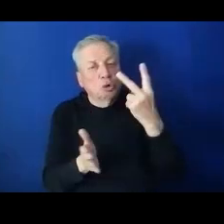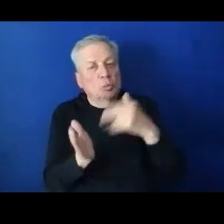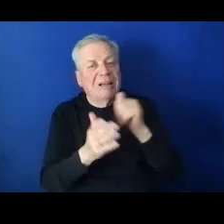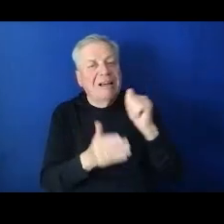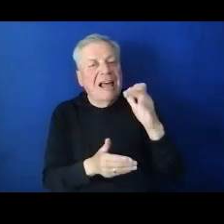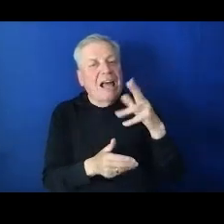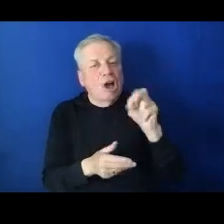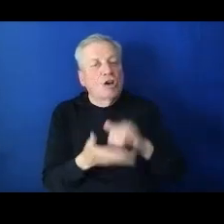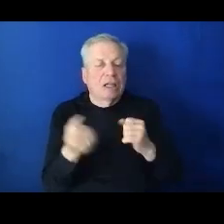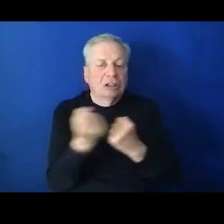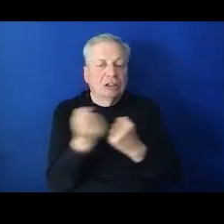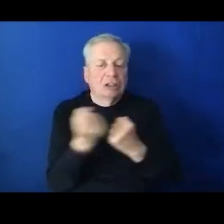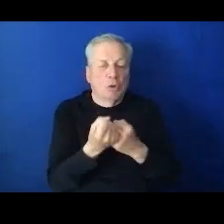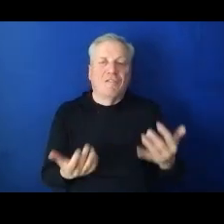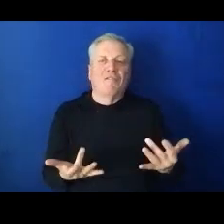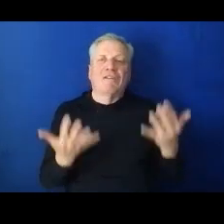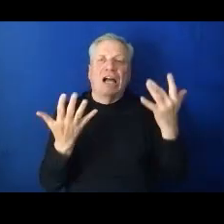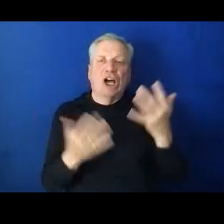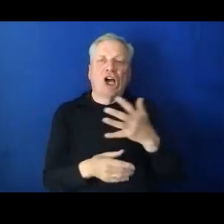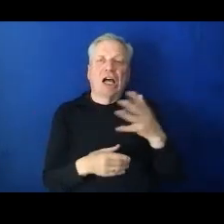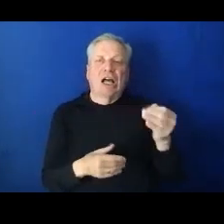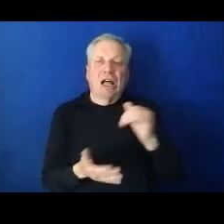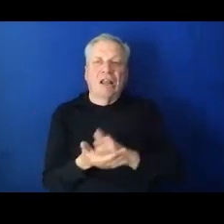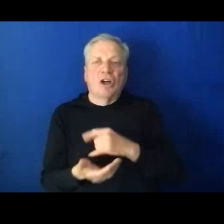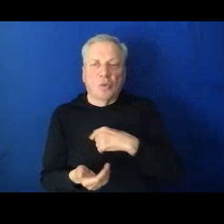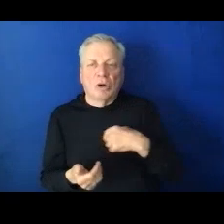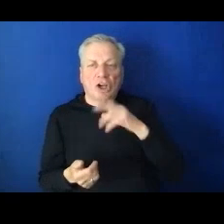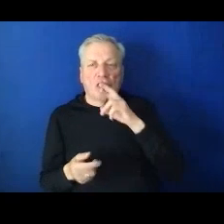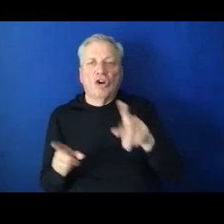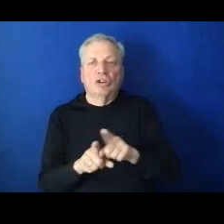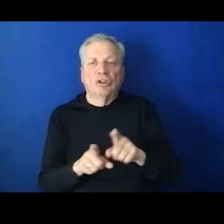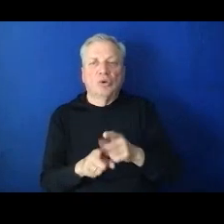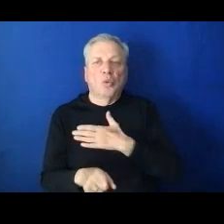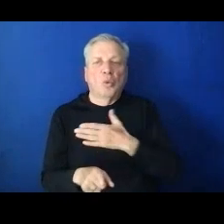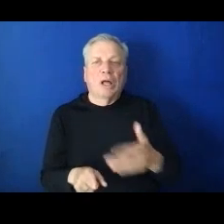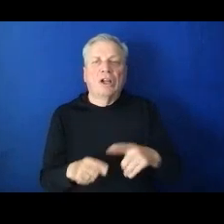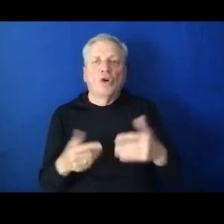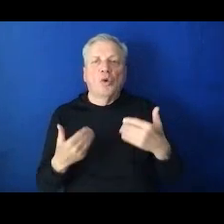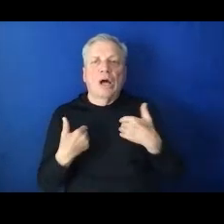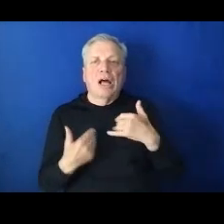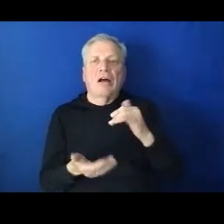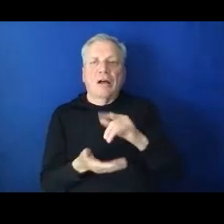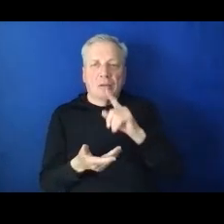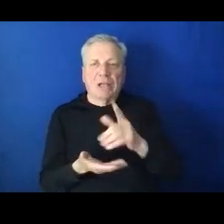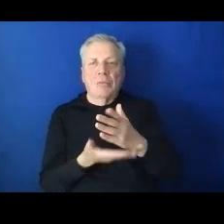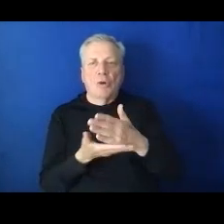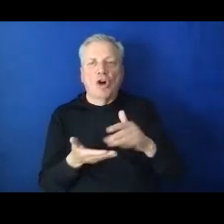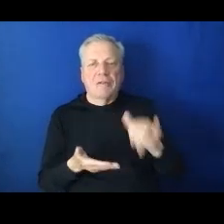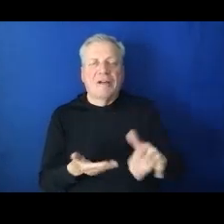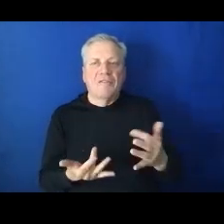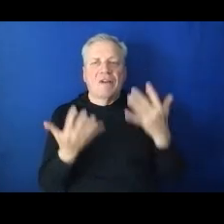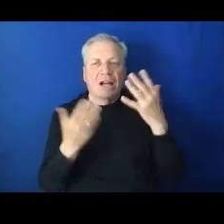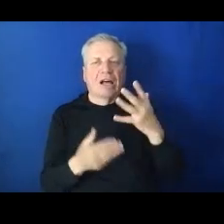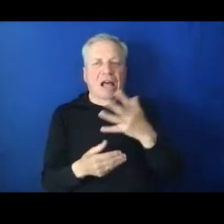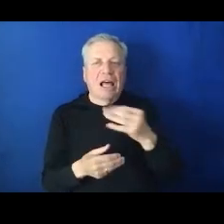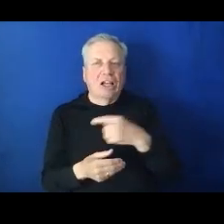support a fire and that we're also willing to have be a part of a fire. So we're carving